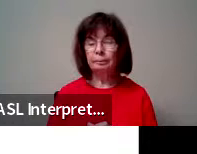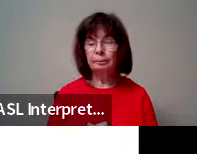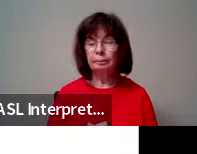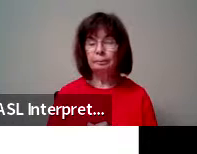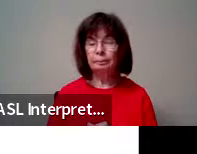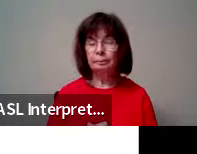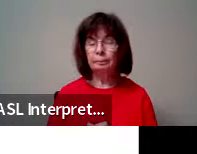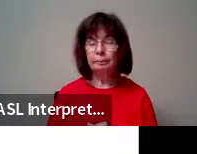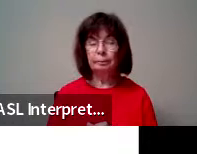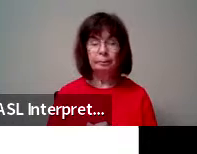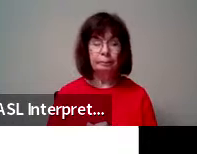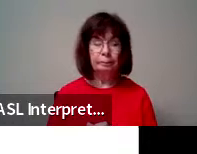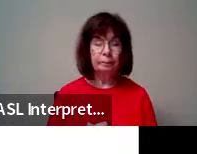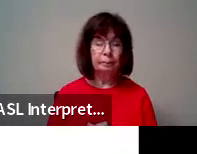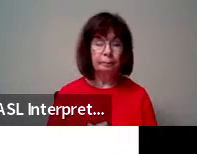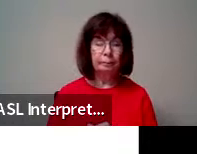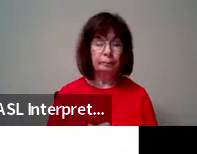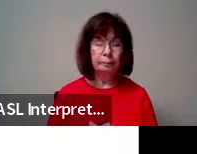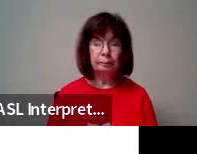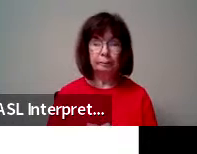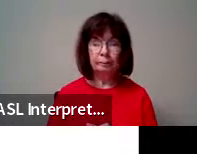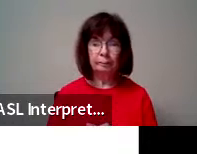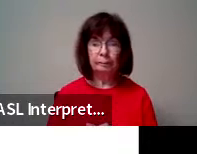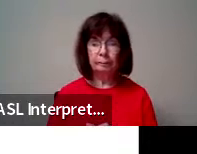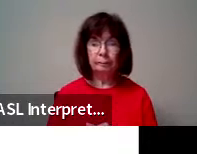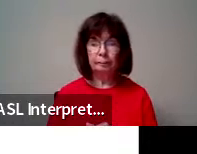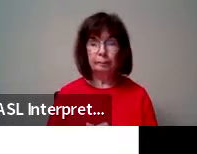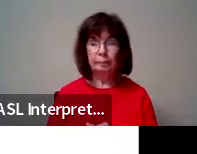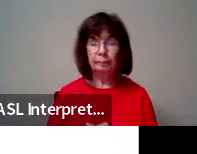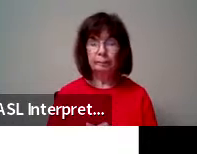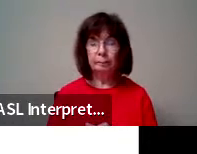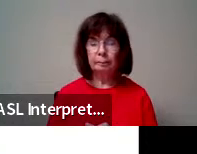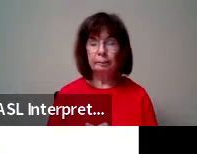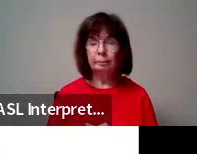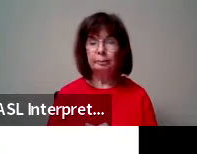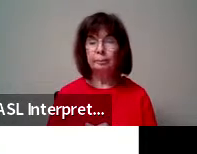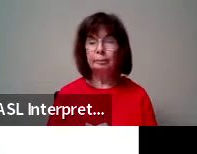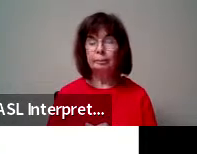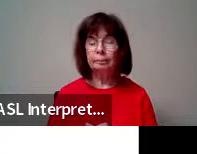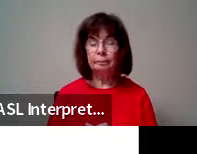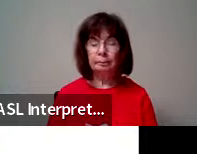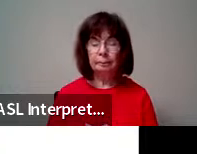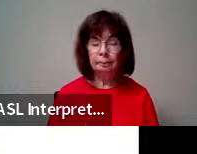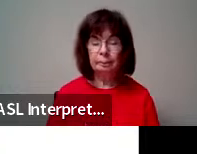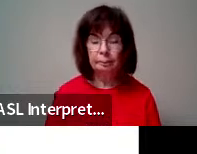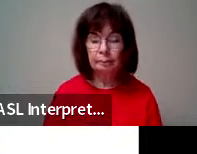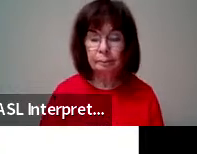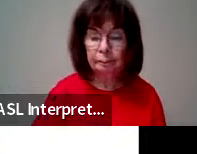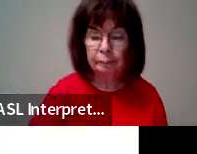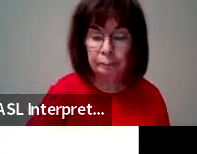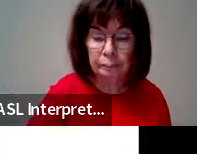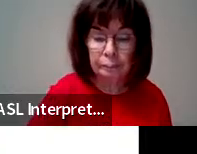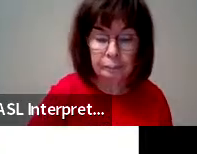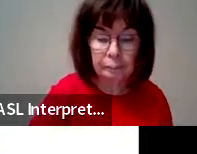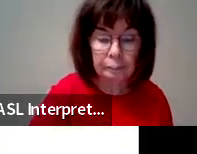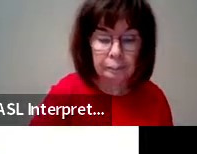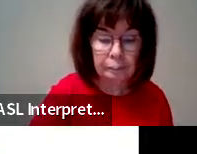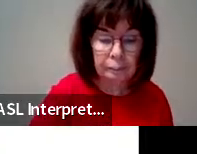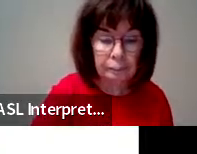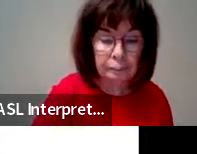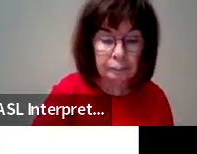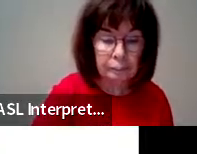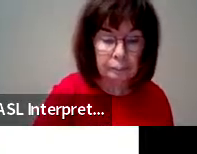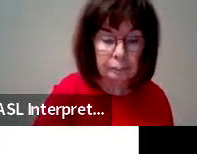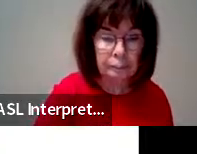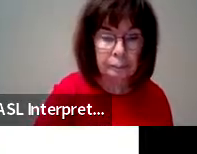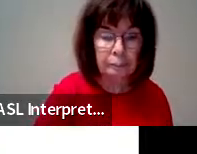de hacerle un clic en el globito que aparece en la parte baja de su pantalla y seleccione la opción de español. Muy amable. Muchas gracias. Back to you,